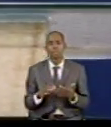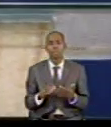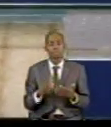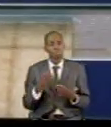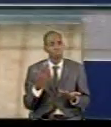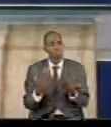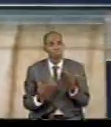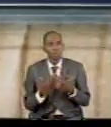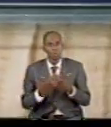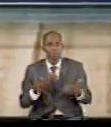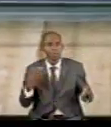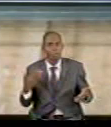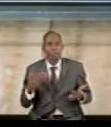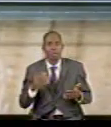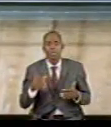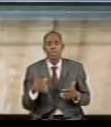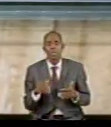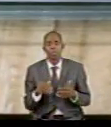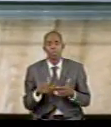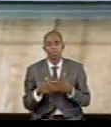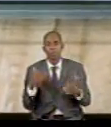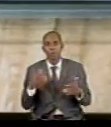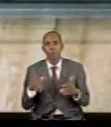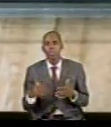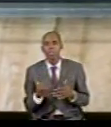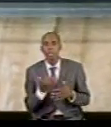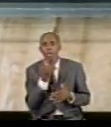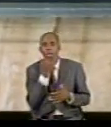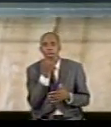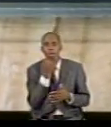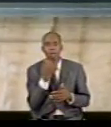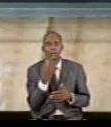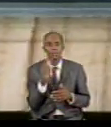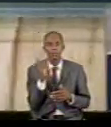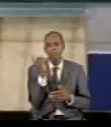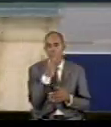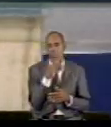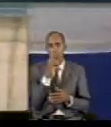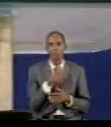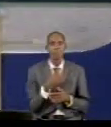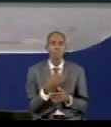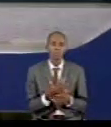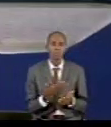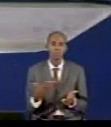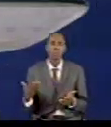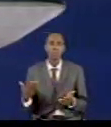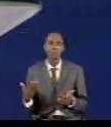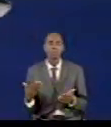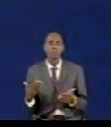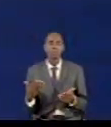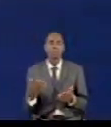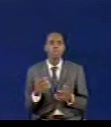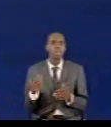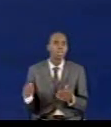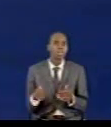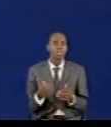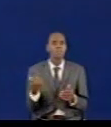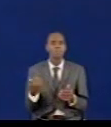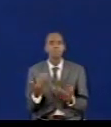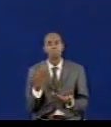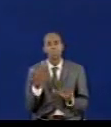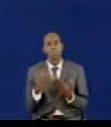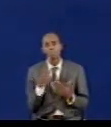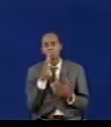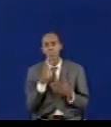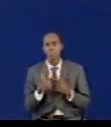by any means, any error, any falsehood, lest by any means, although